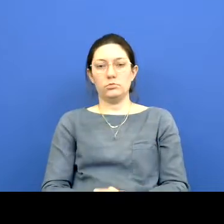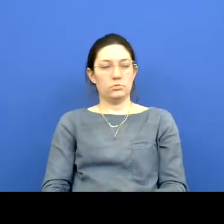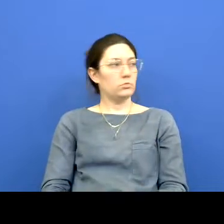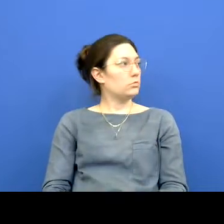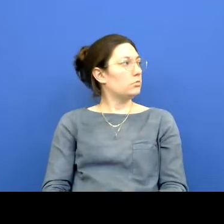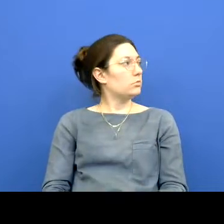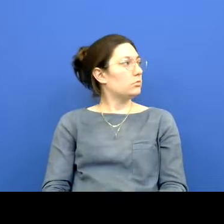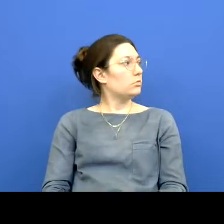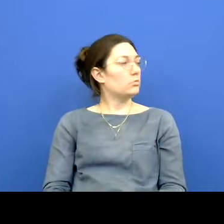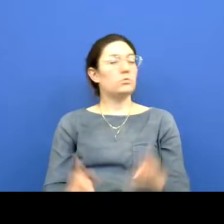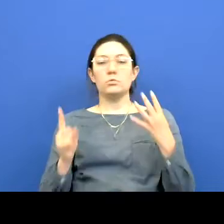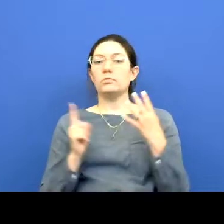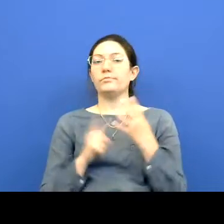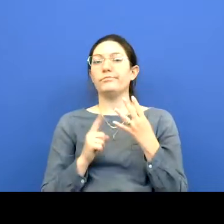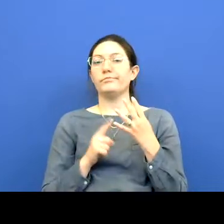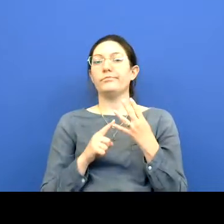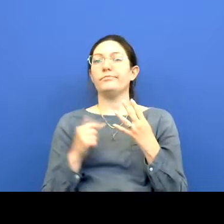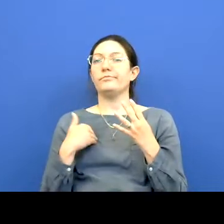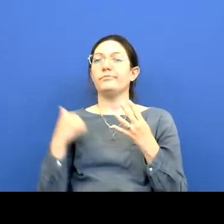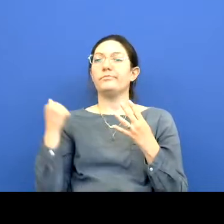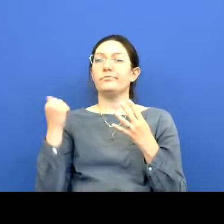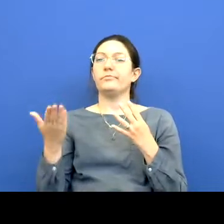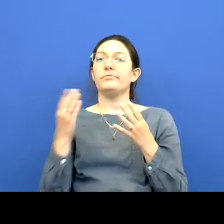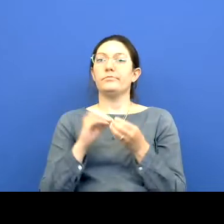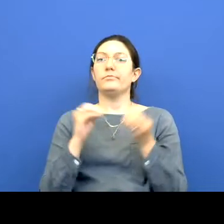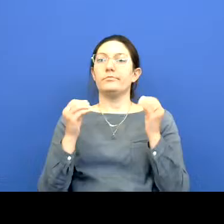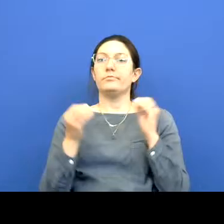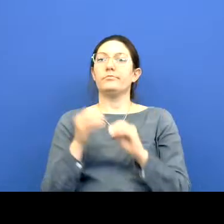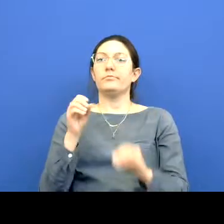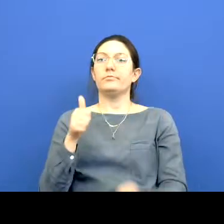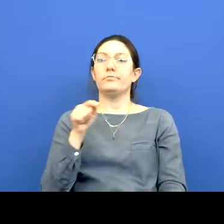Mr. Supervisor, and fellow board members, I have resolution